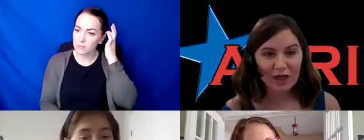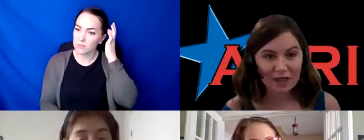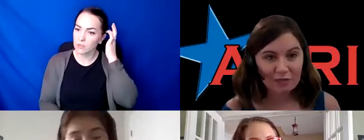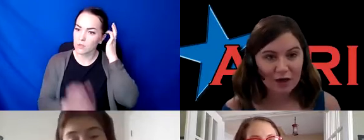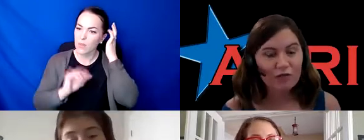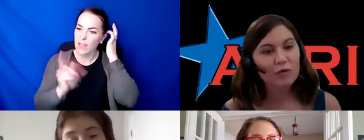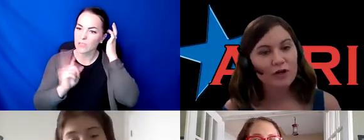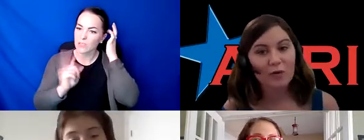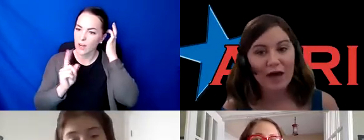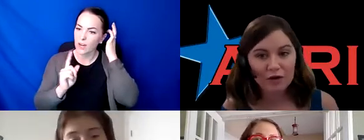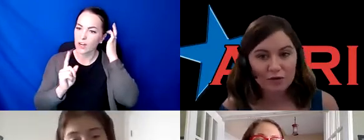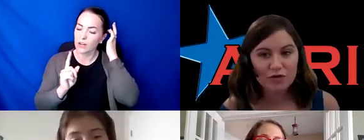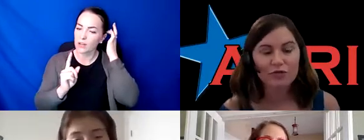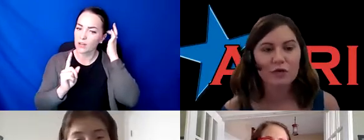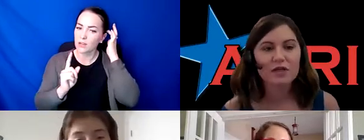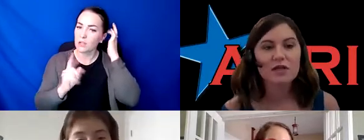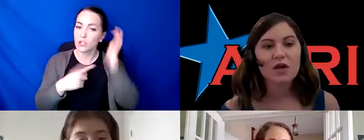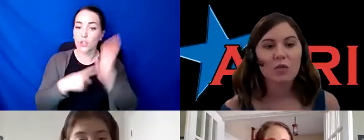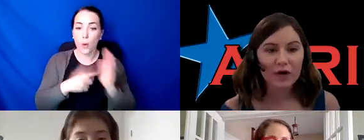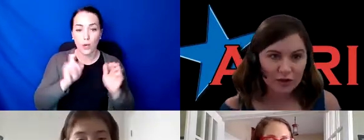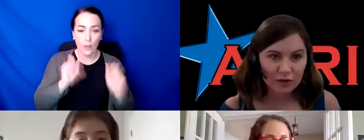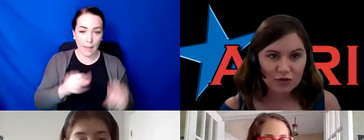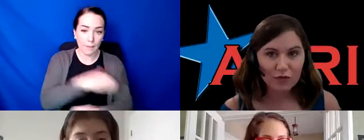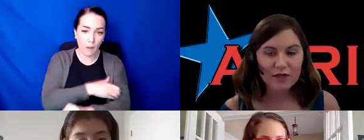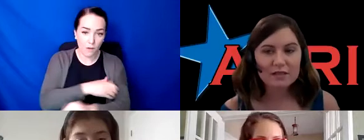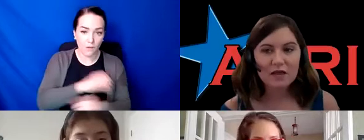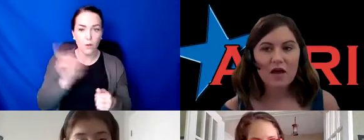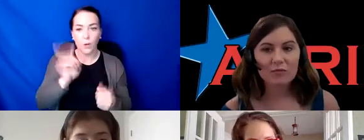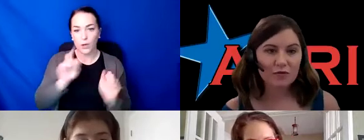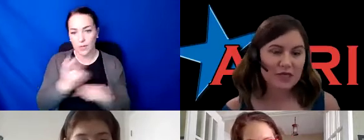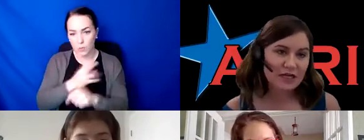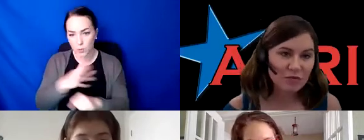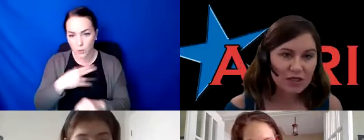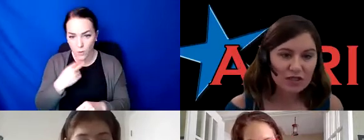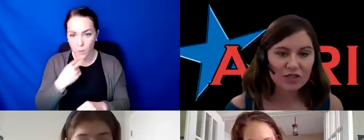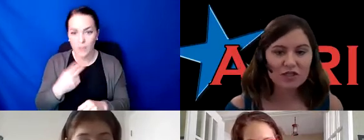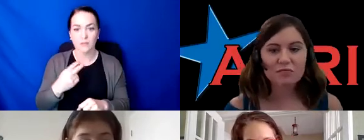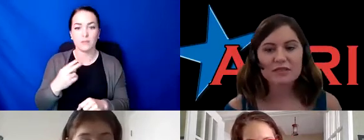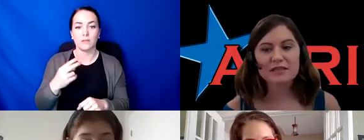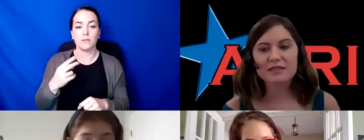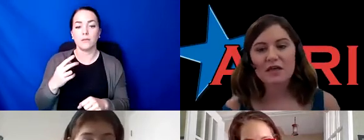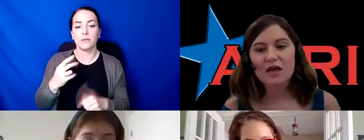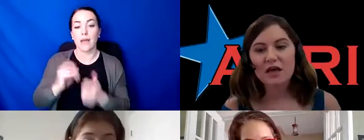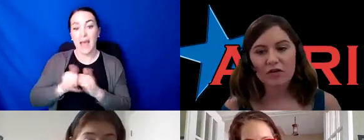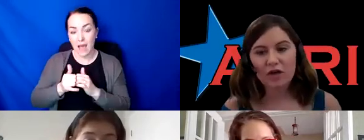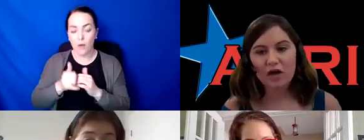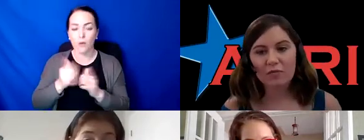you can be powerful, how to use your voice, where to use your voice through those IEP education